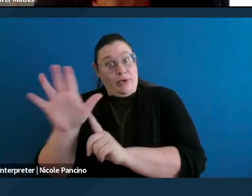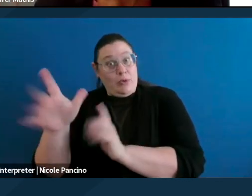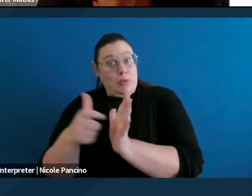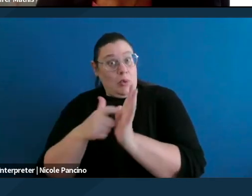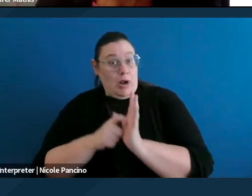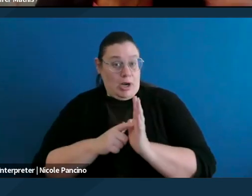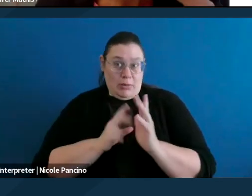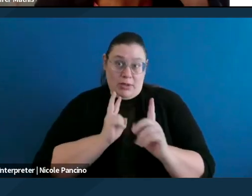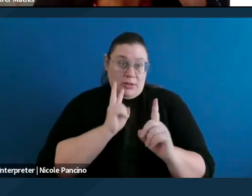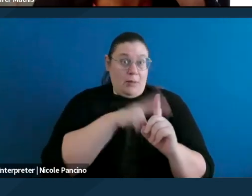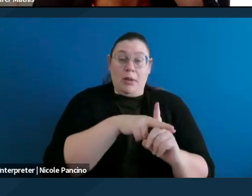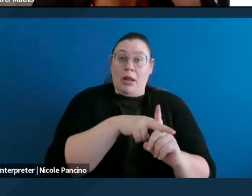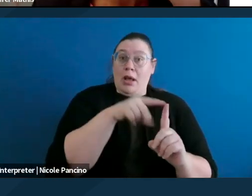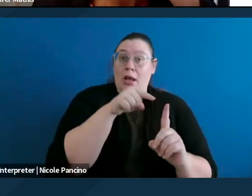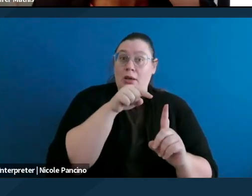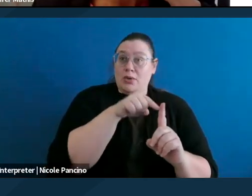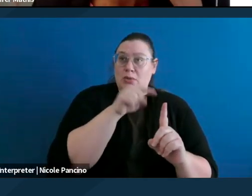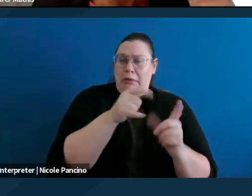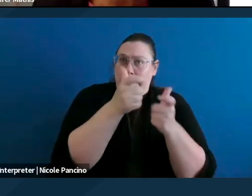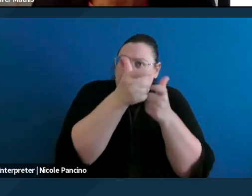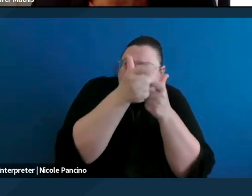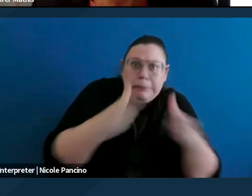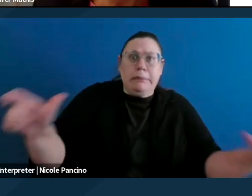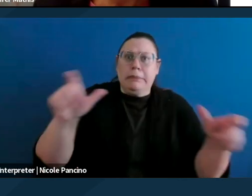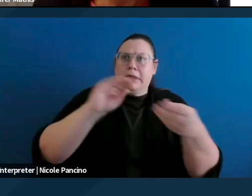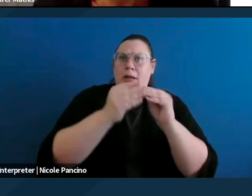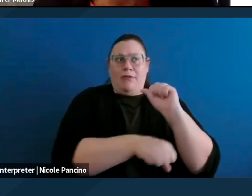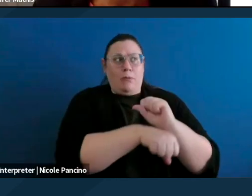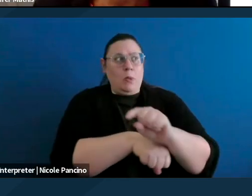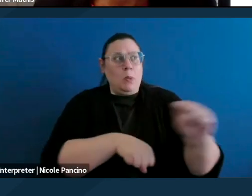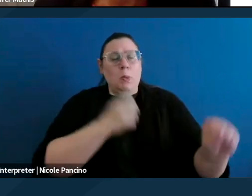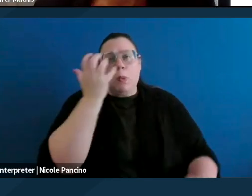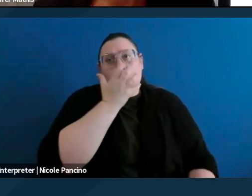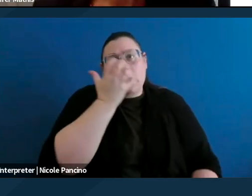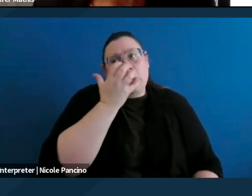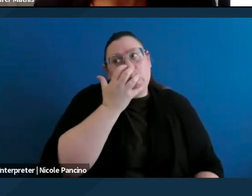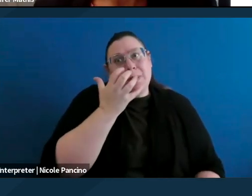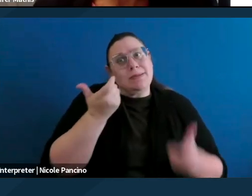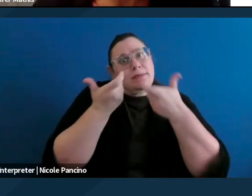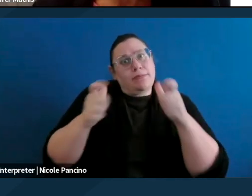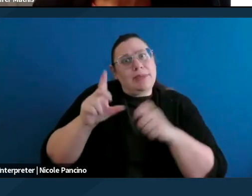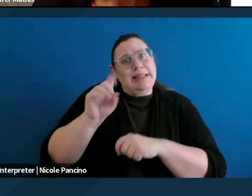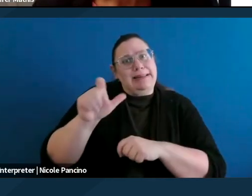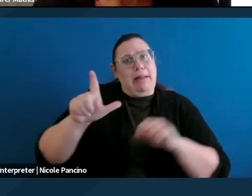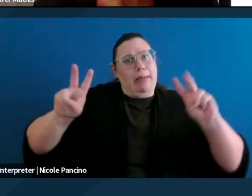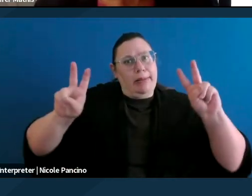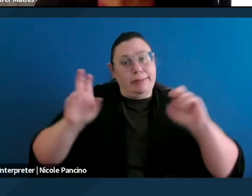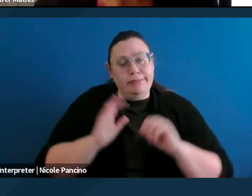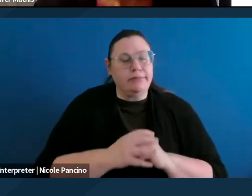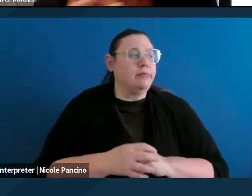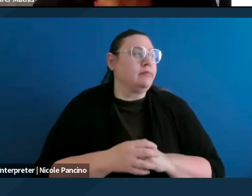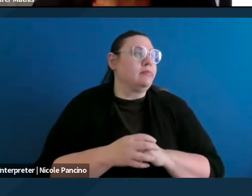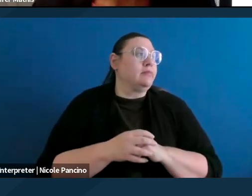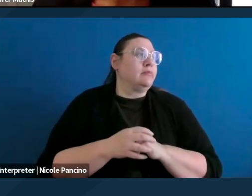to this very significant number of employees makes it a big deal. So